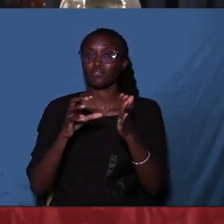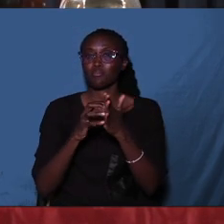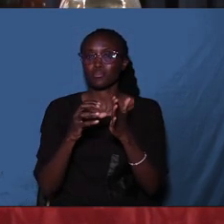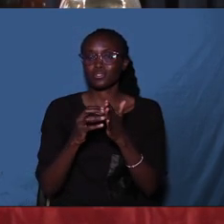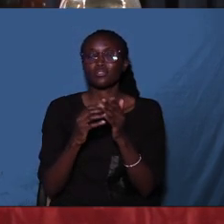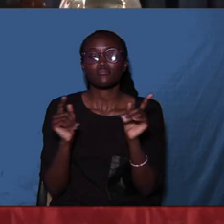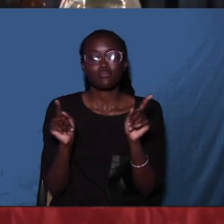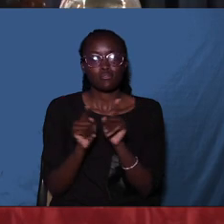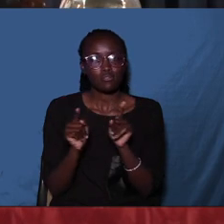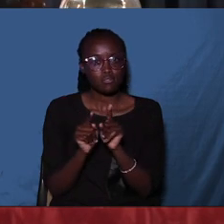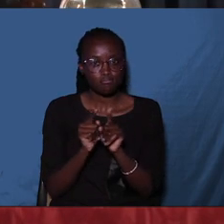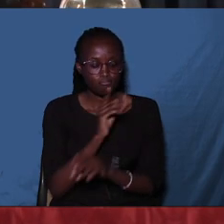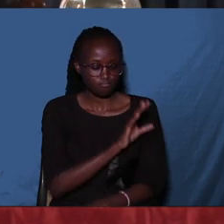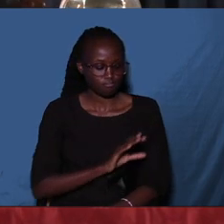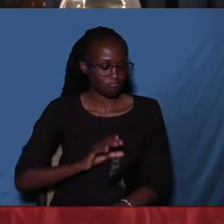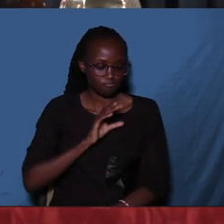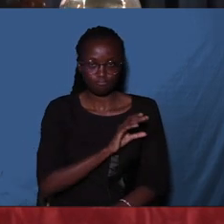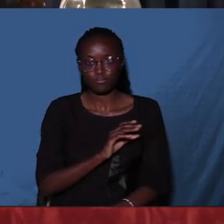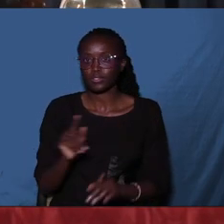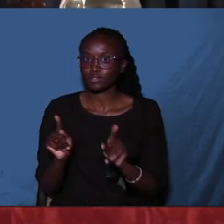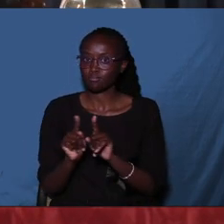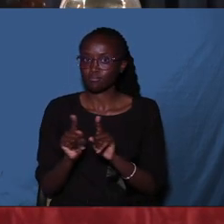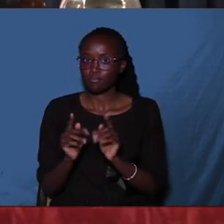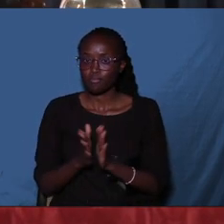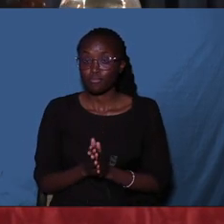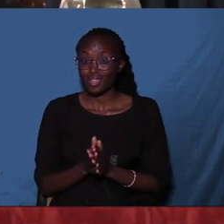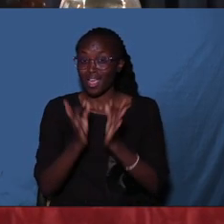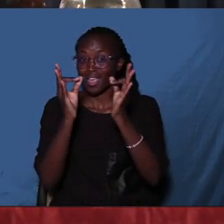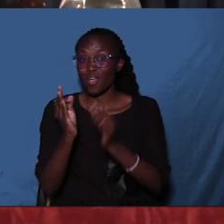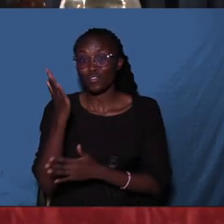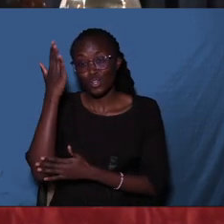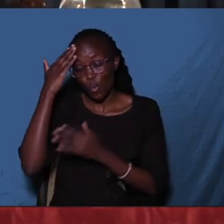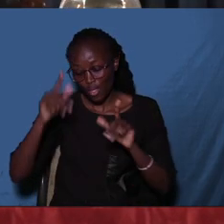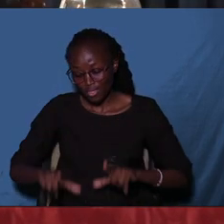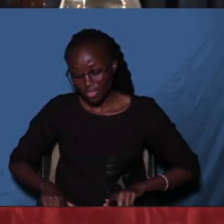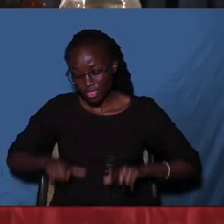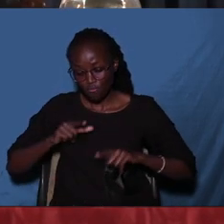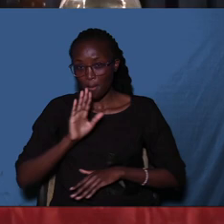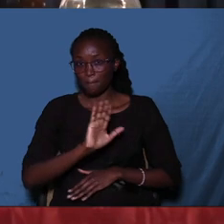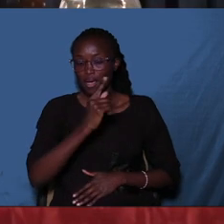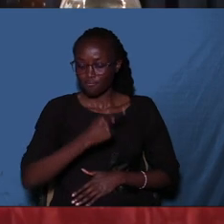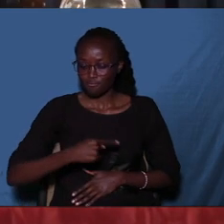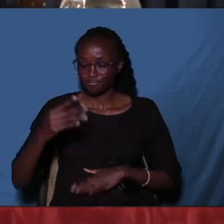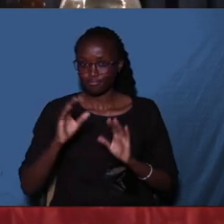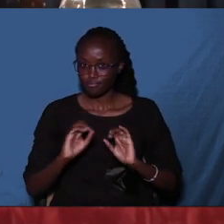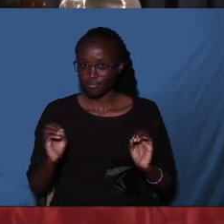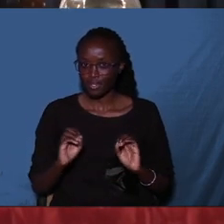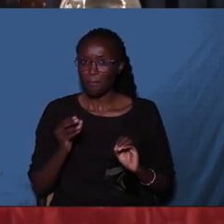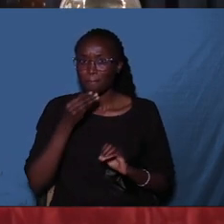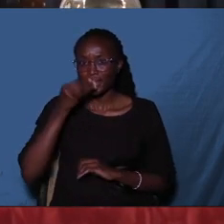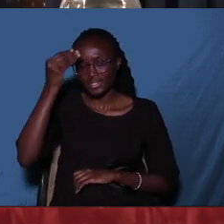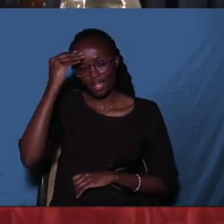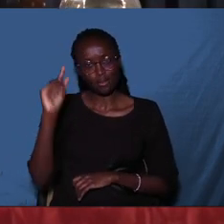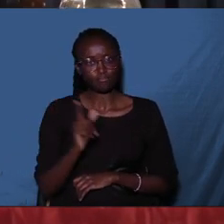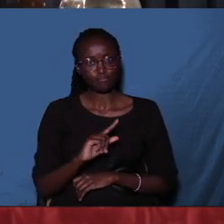And if you know your life is not right, don't try to make it good. Ask God to show you the sin in your life so that